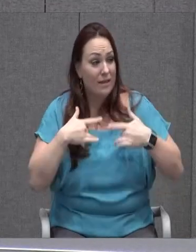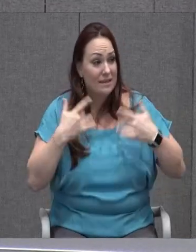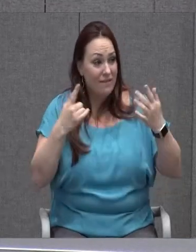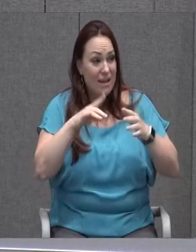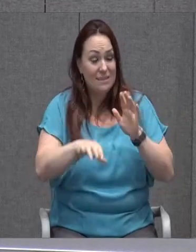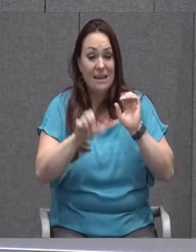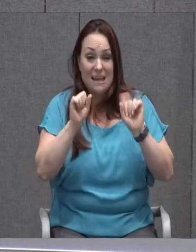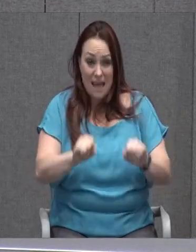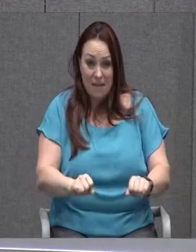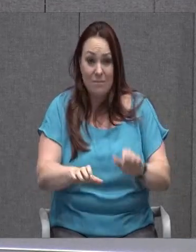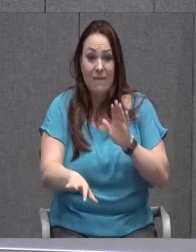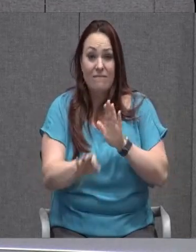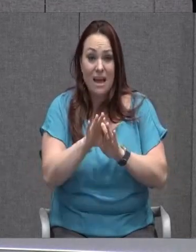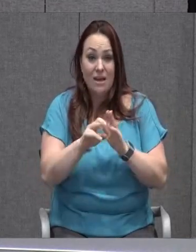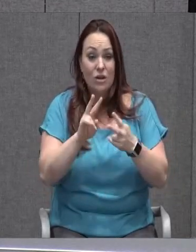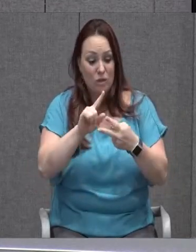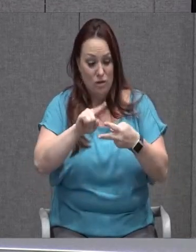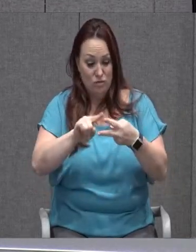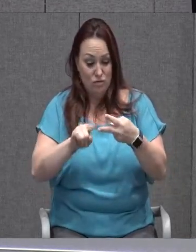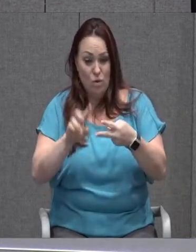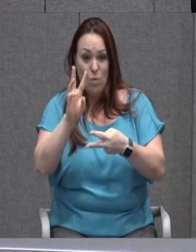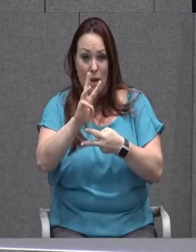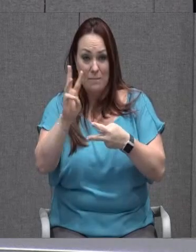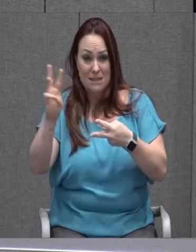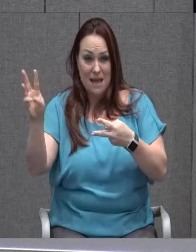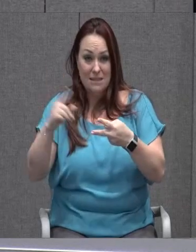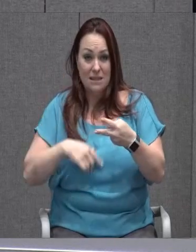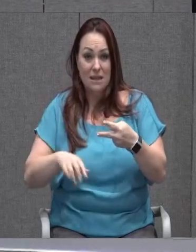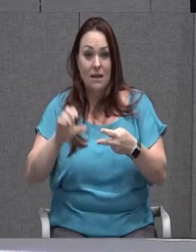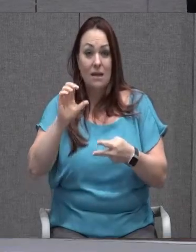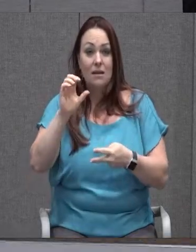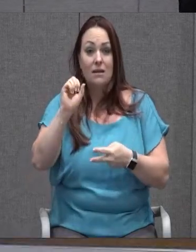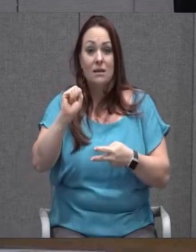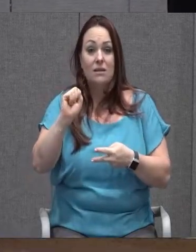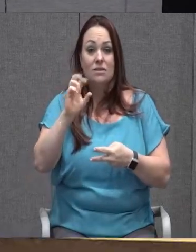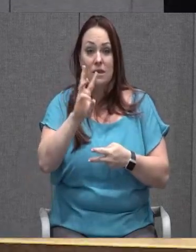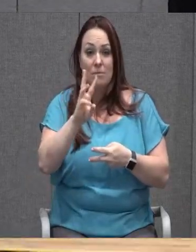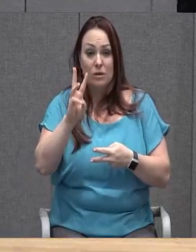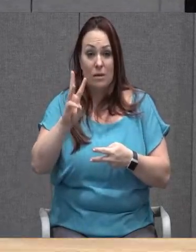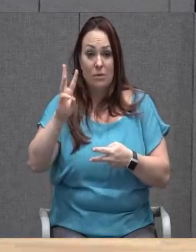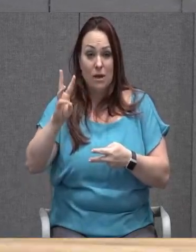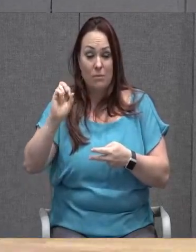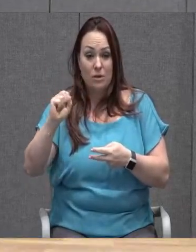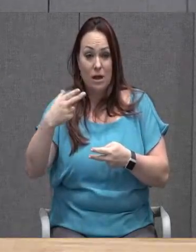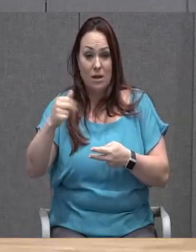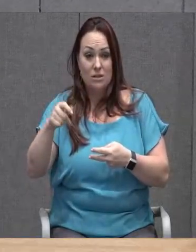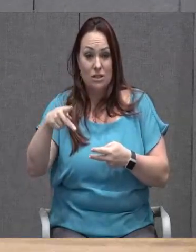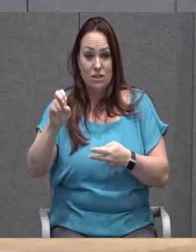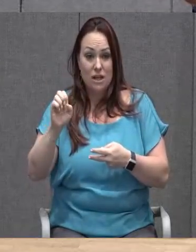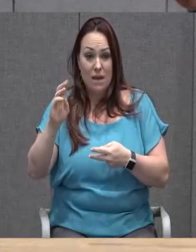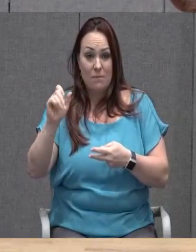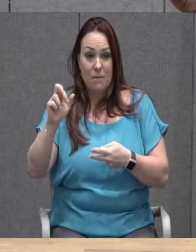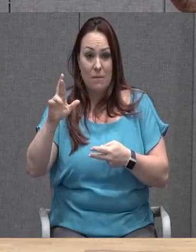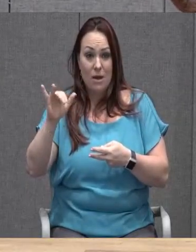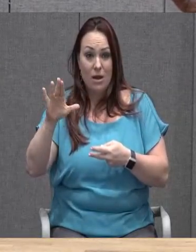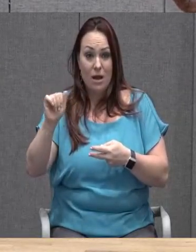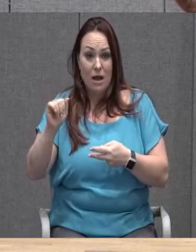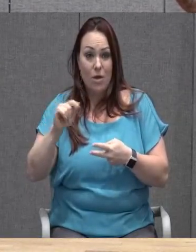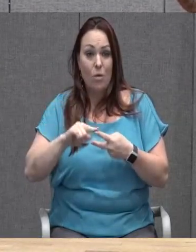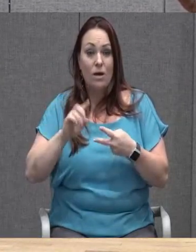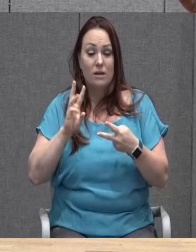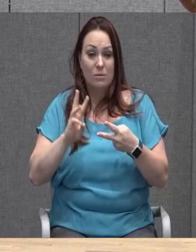can be found. There's 2 websites we want to refer you to, shapeamerica.org or